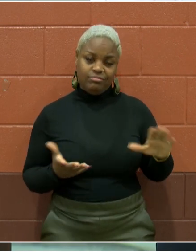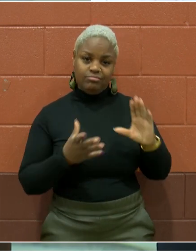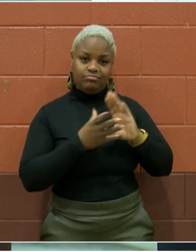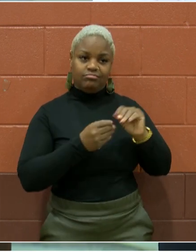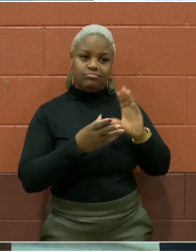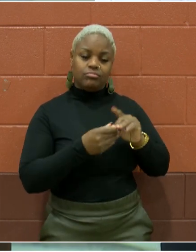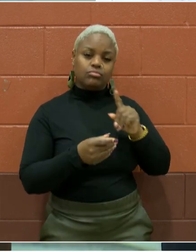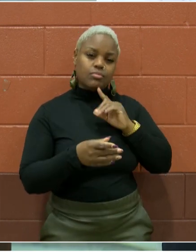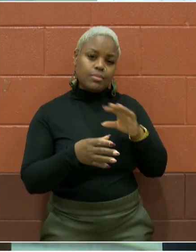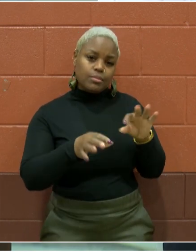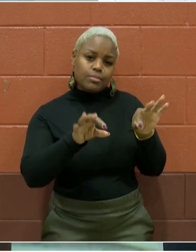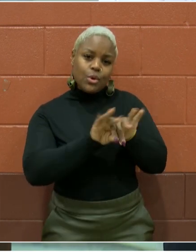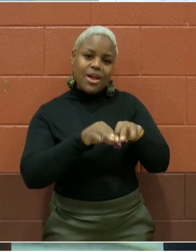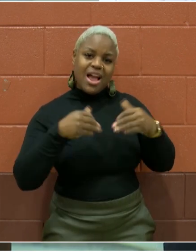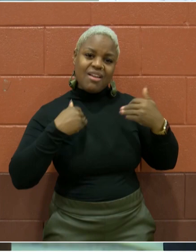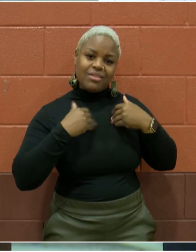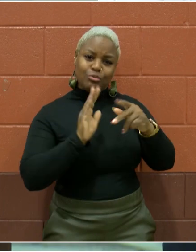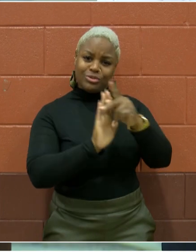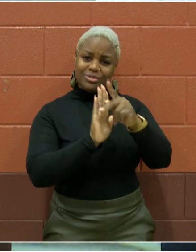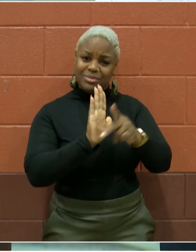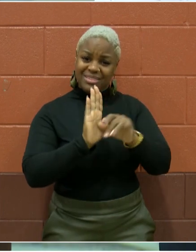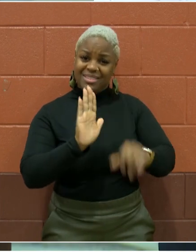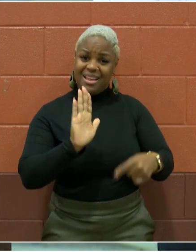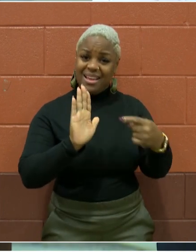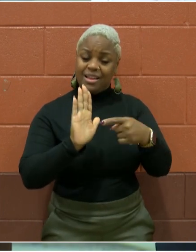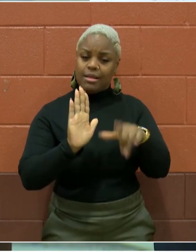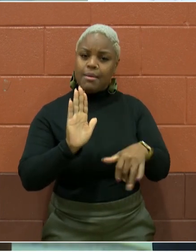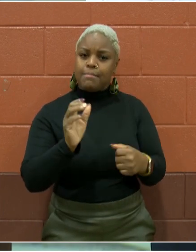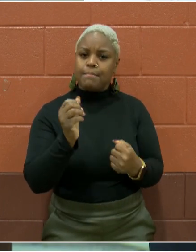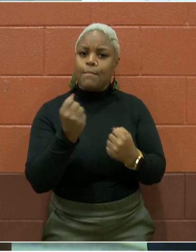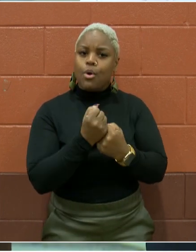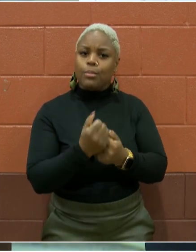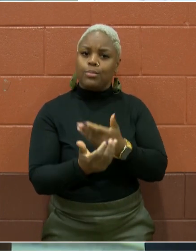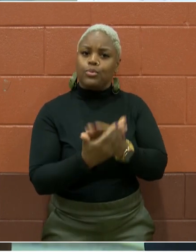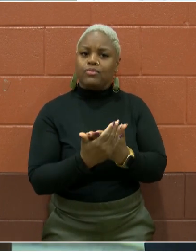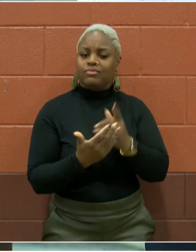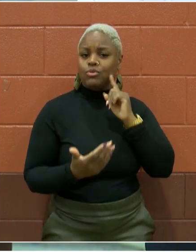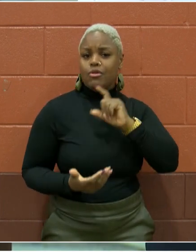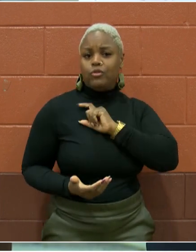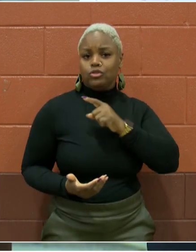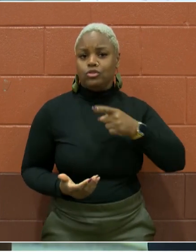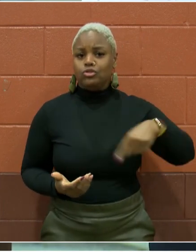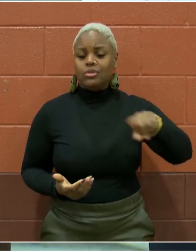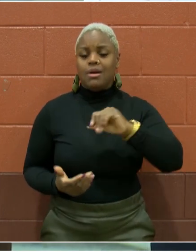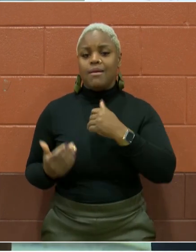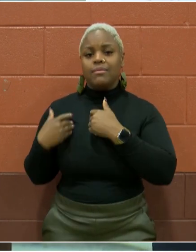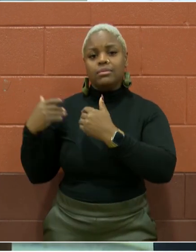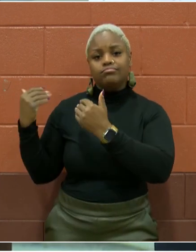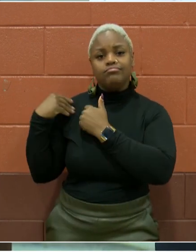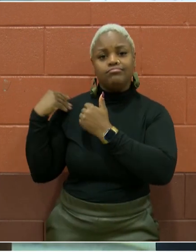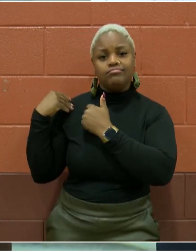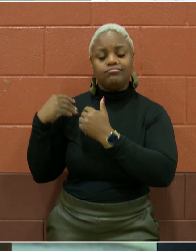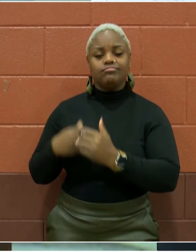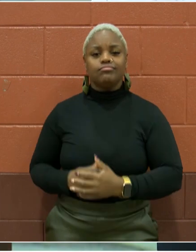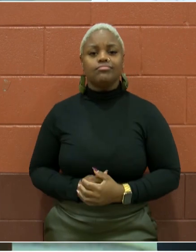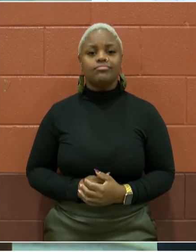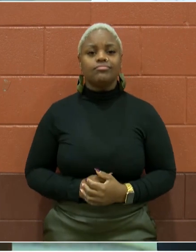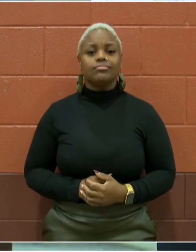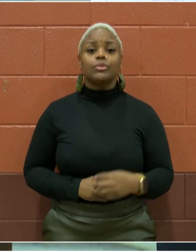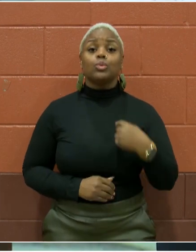that we have a policy environment that supports good policing and that supports accountability. And so you'll hear from